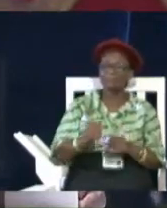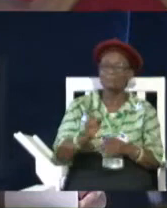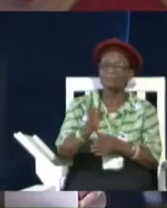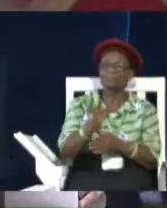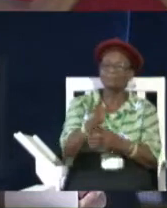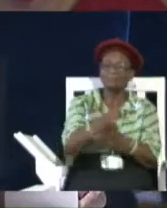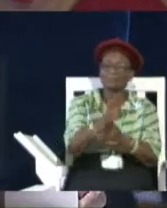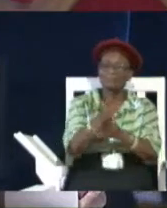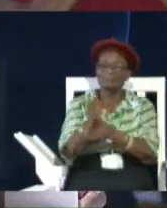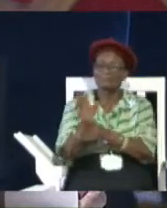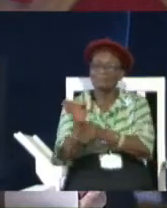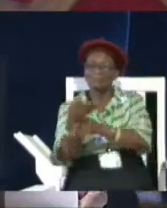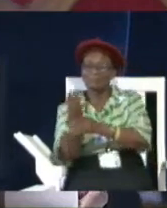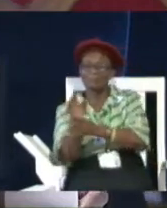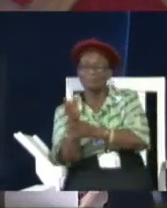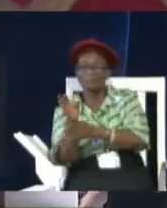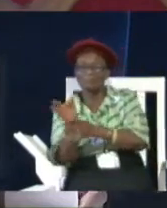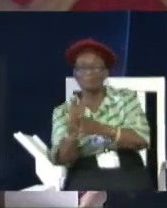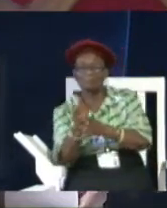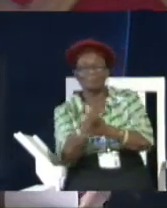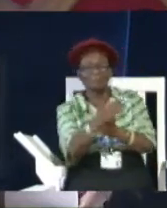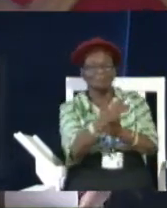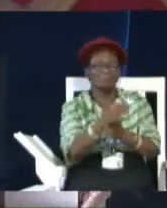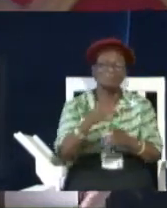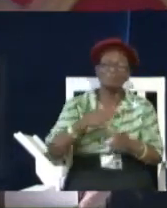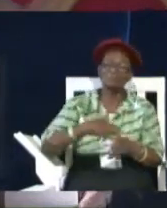my eyes were filled with tears.